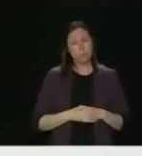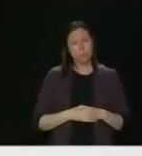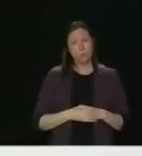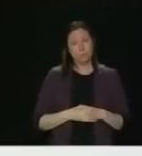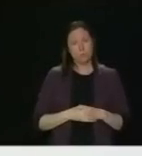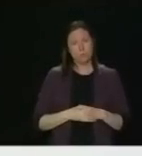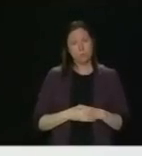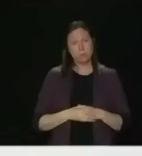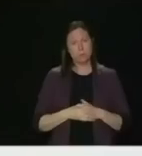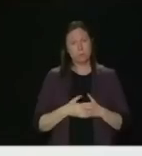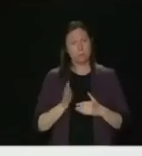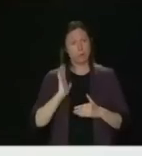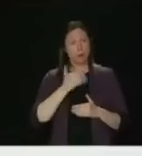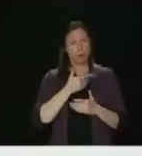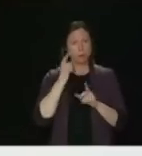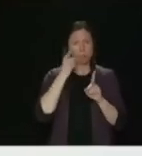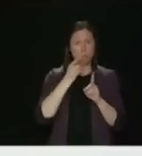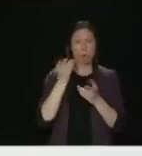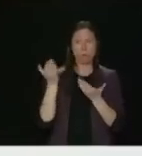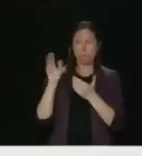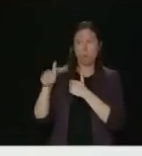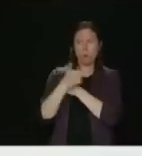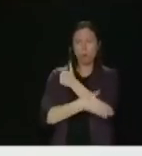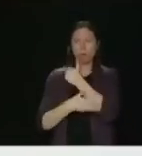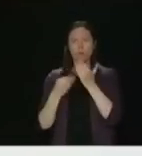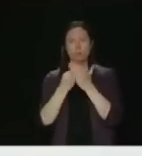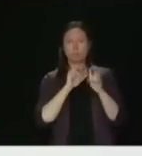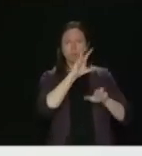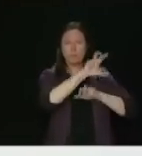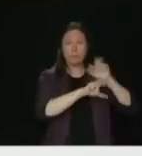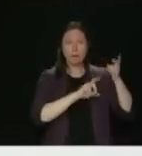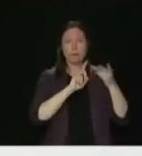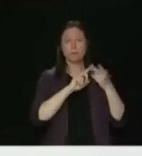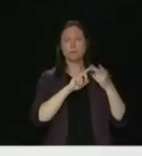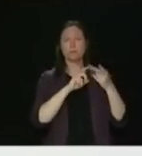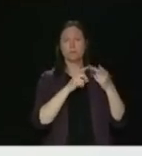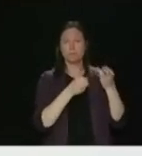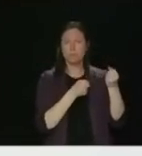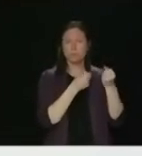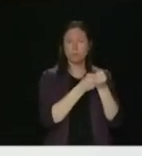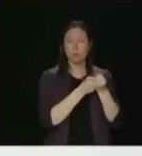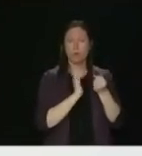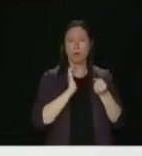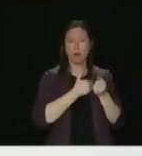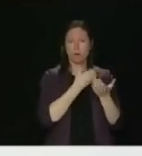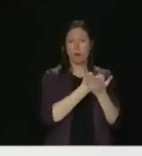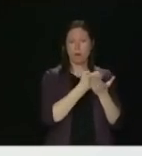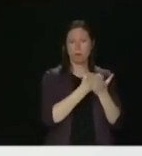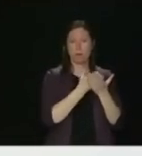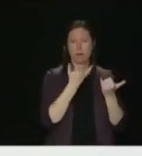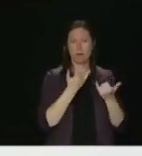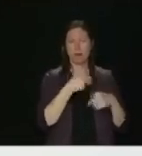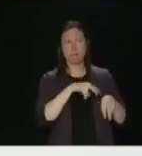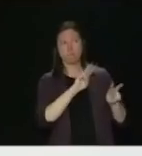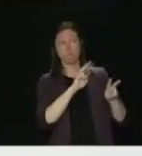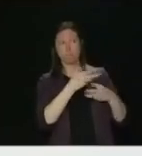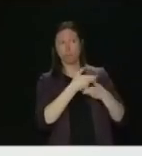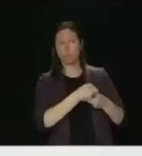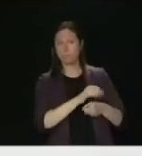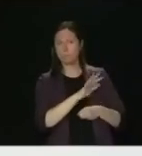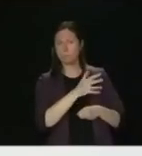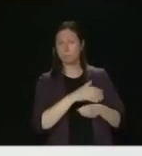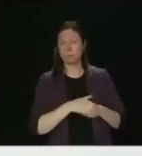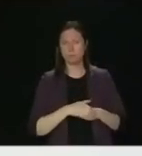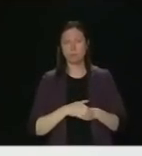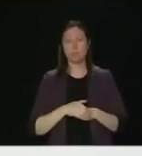as a good place to invest and do business has been shaken. Illegal barricades